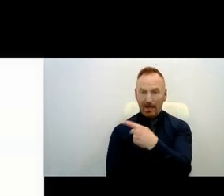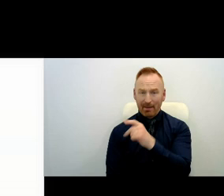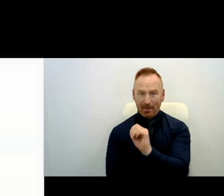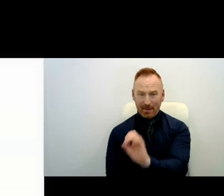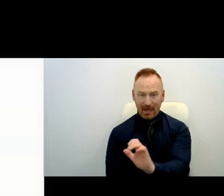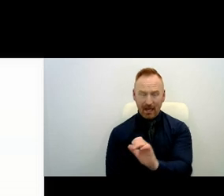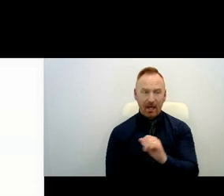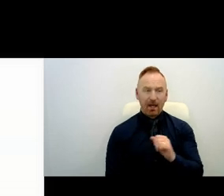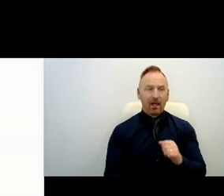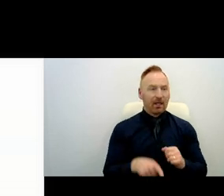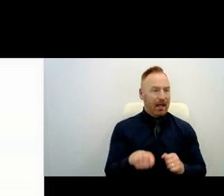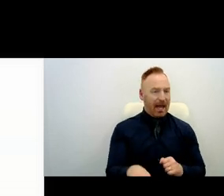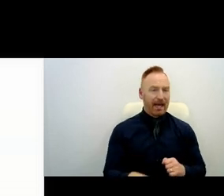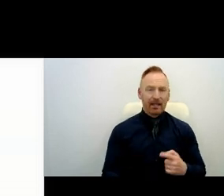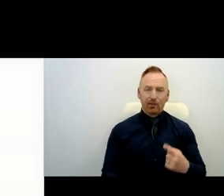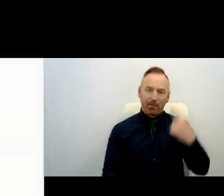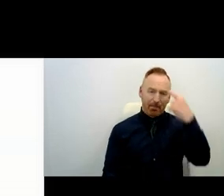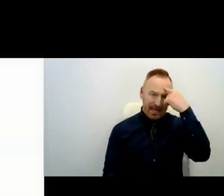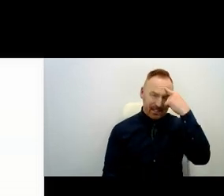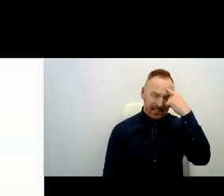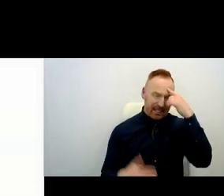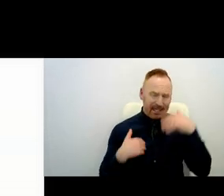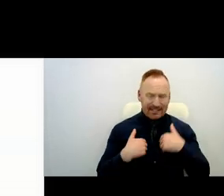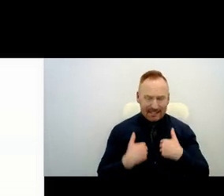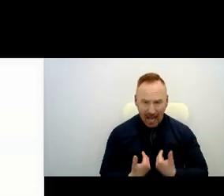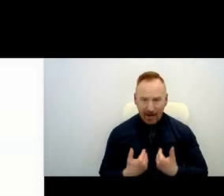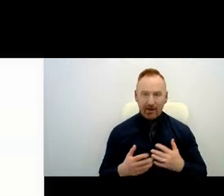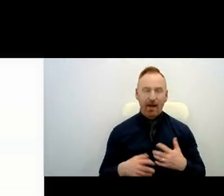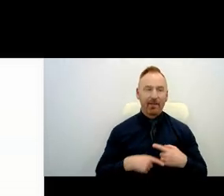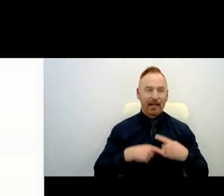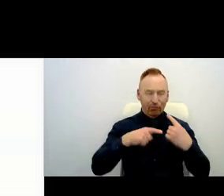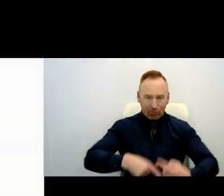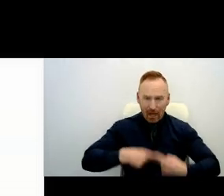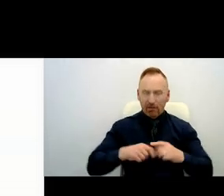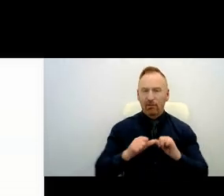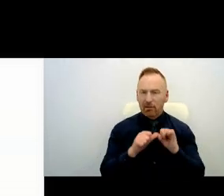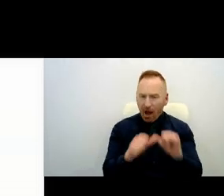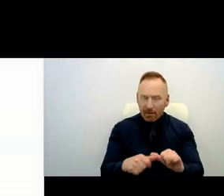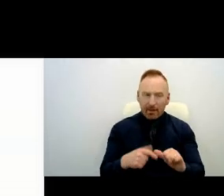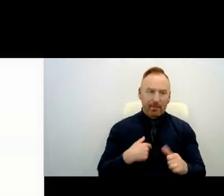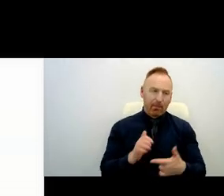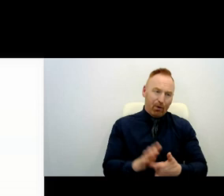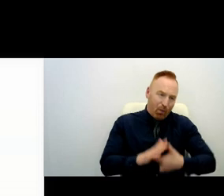mentally tired from this constant struggle and having to prove yourself?"